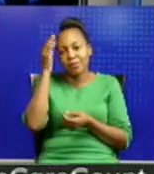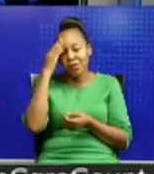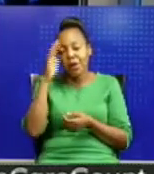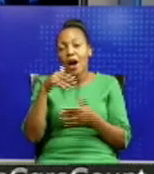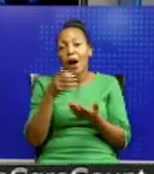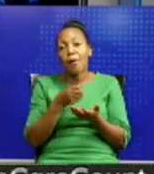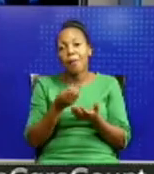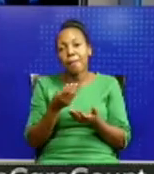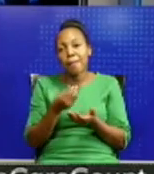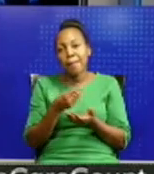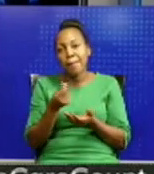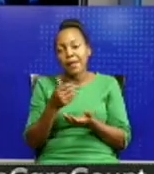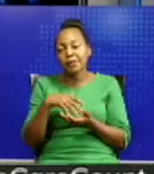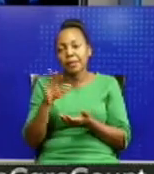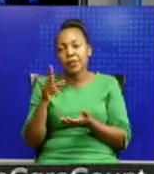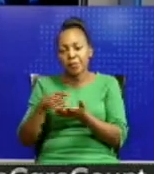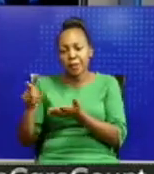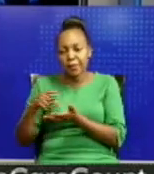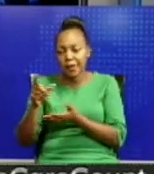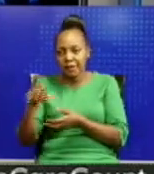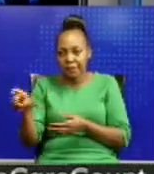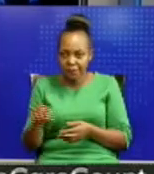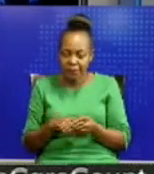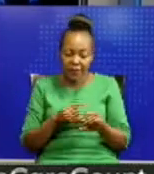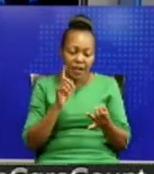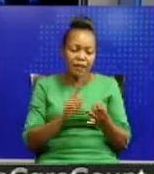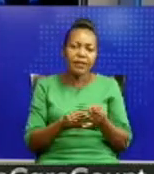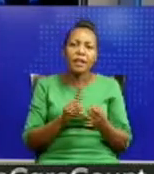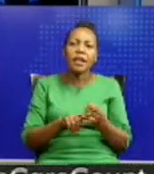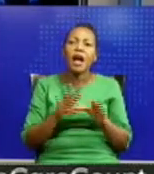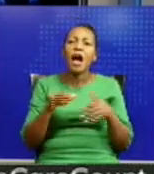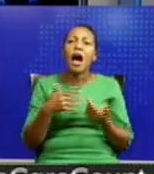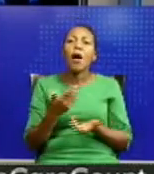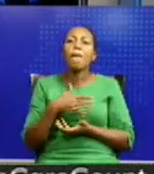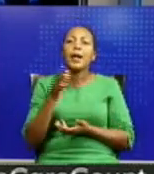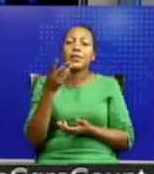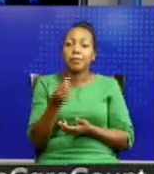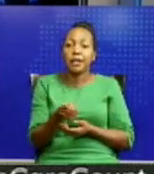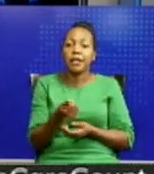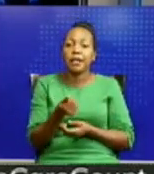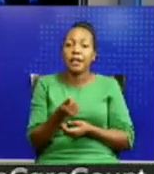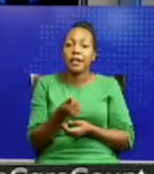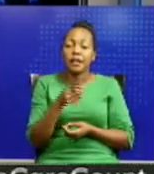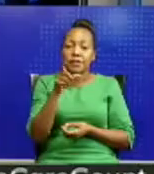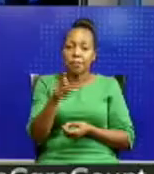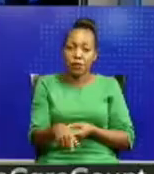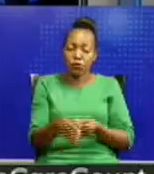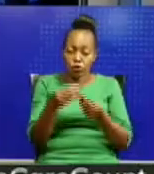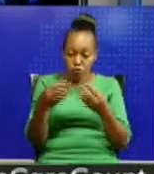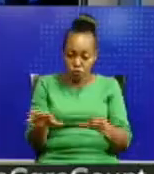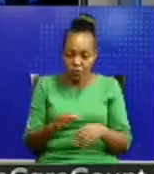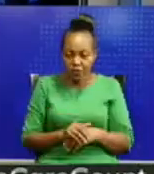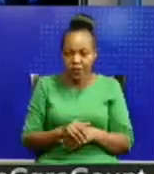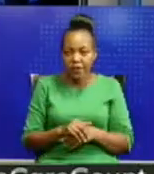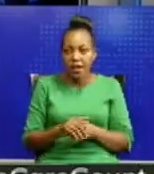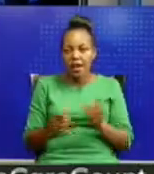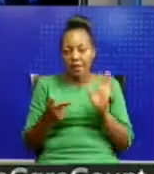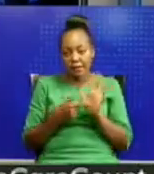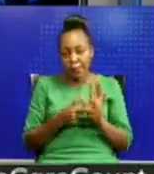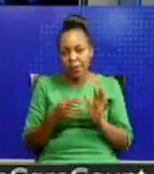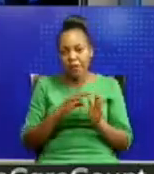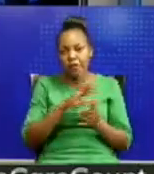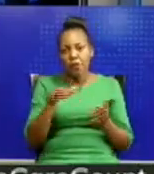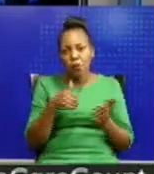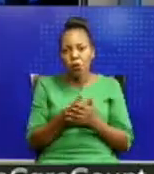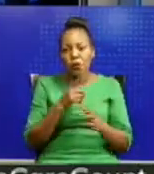Secondly, how much money does the individual lose by doing unpaid care work rather than paid work? Mm. So if I spend